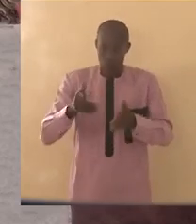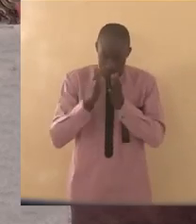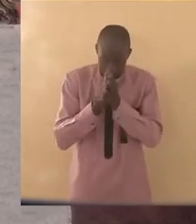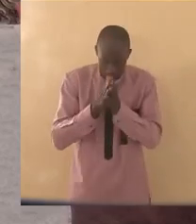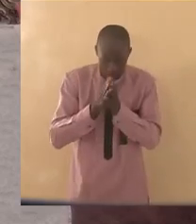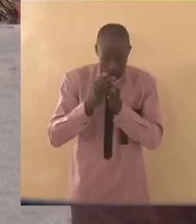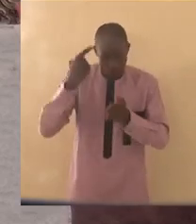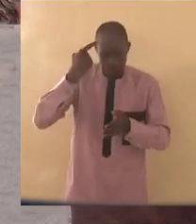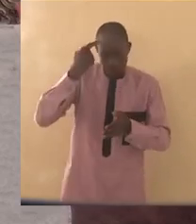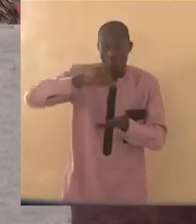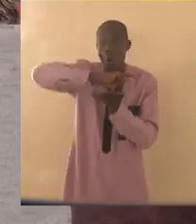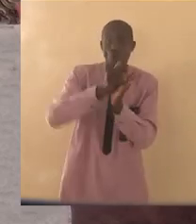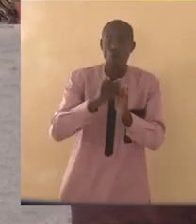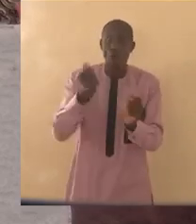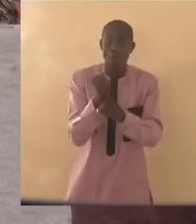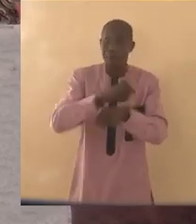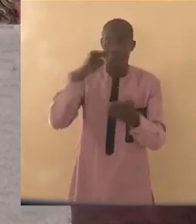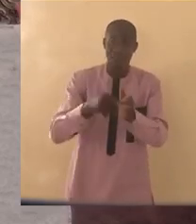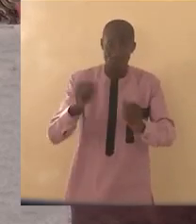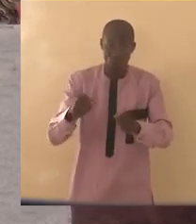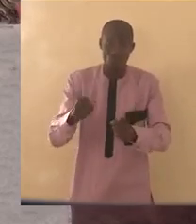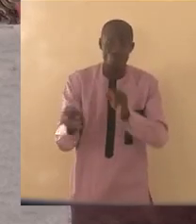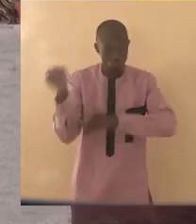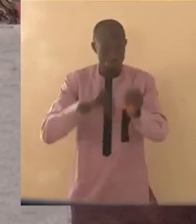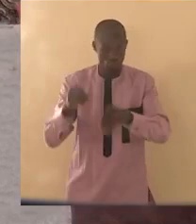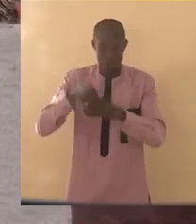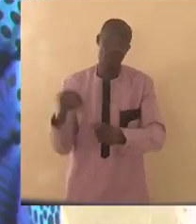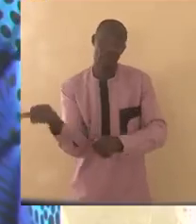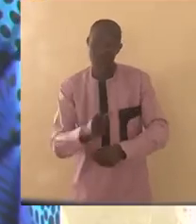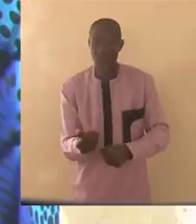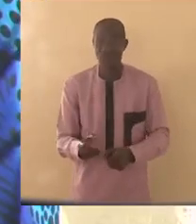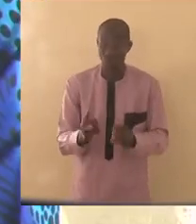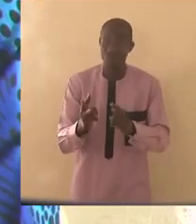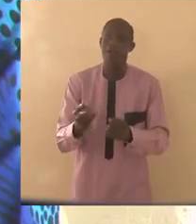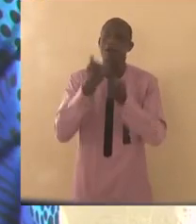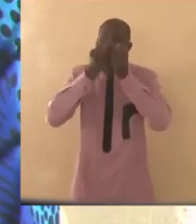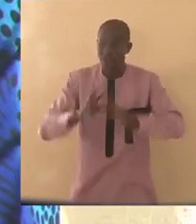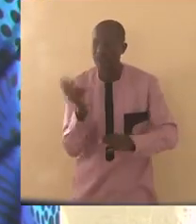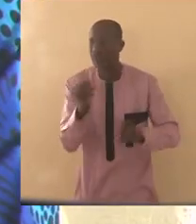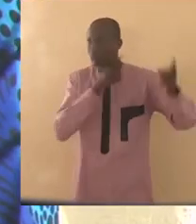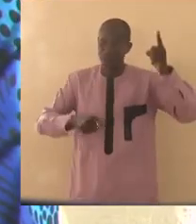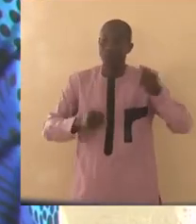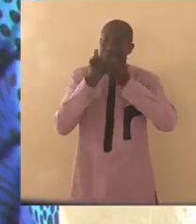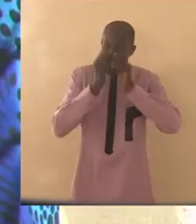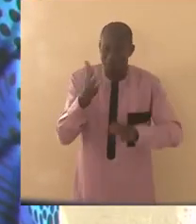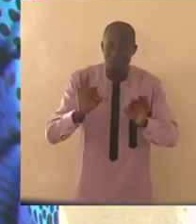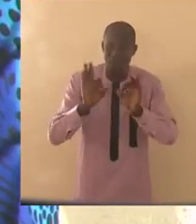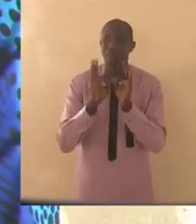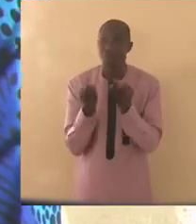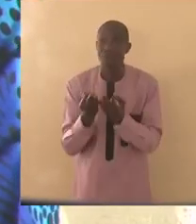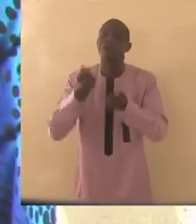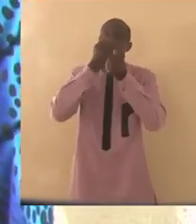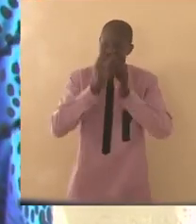all those who have made this possible, for all those who have contributed in any way. Bless them, Lord. Bless their